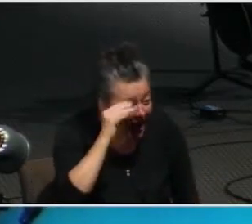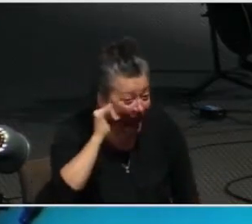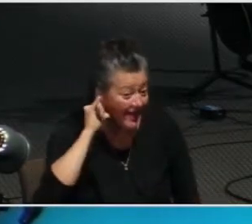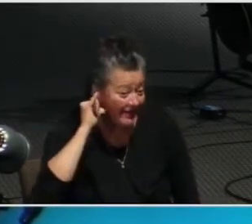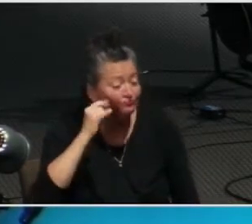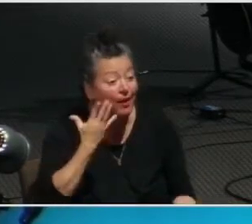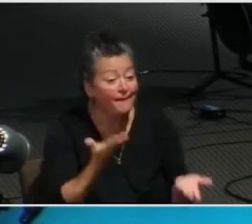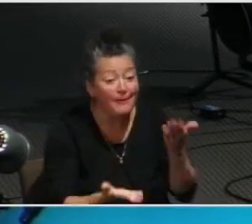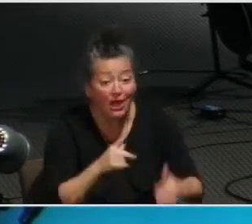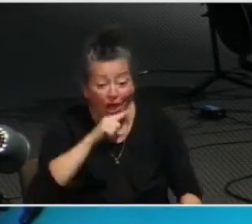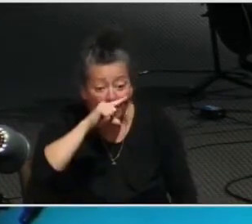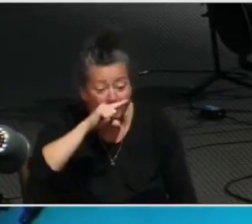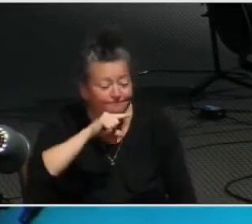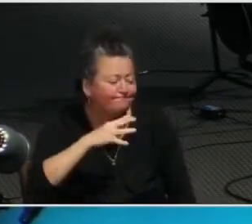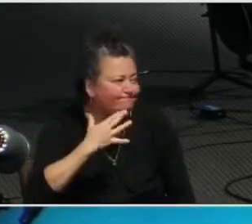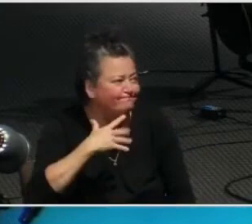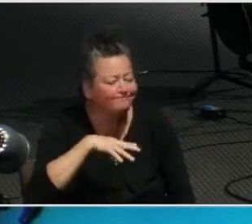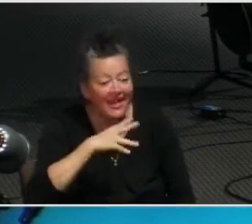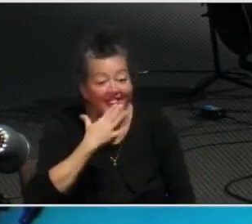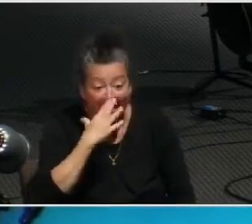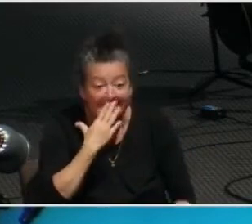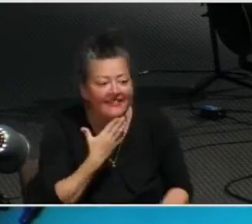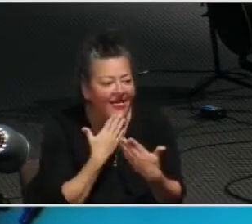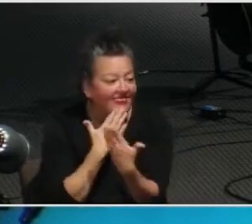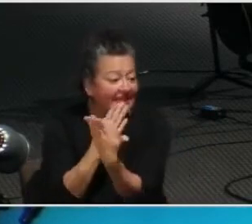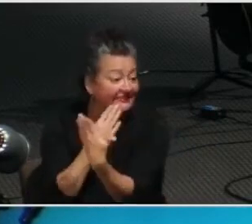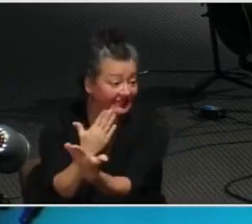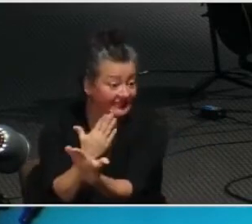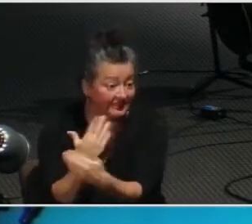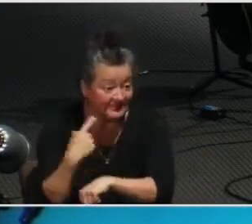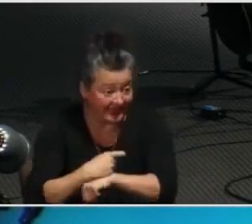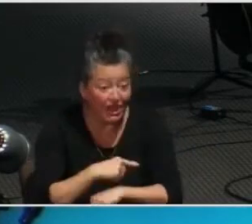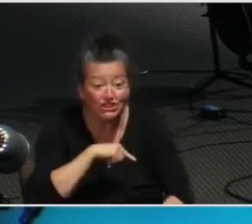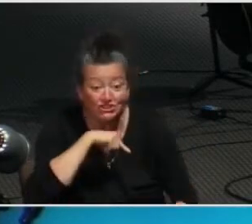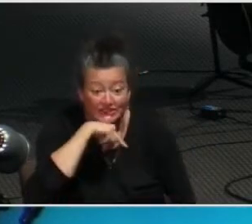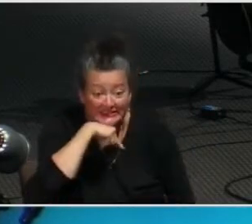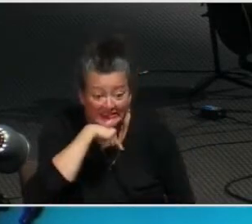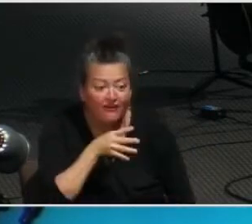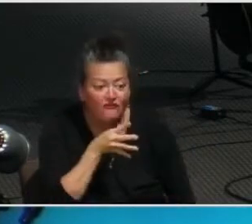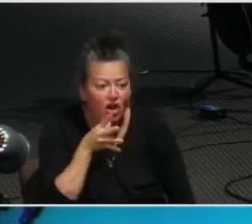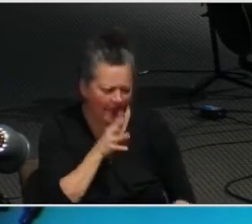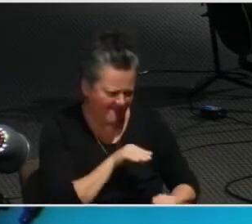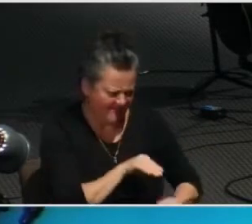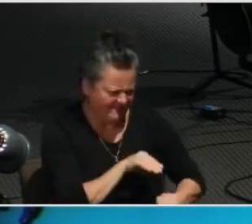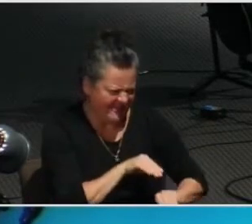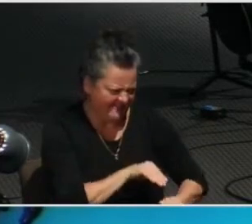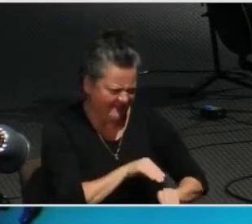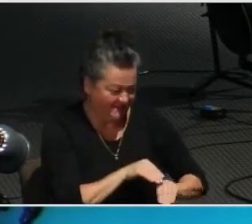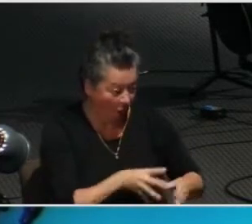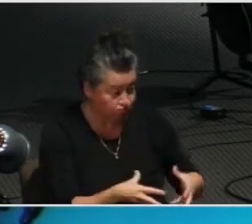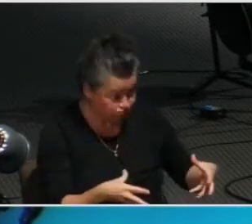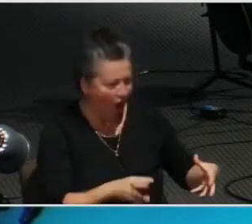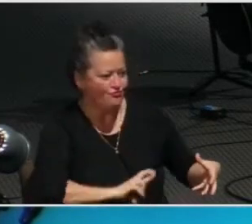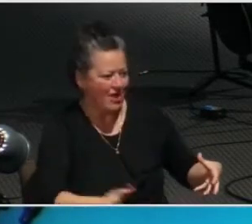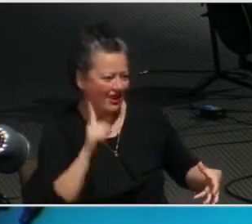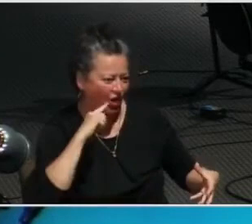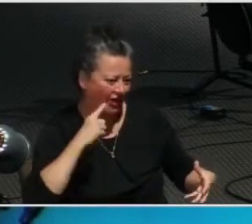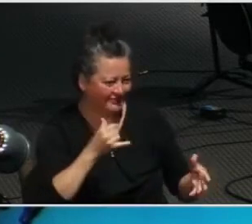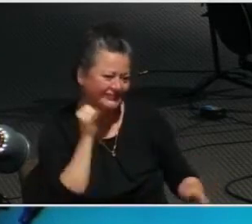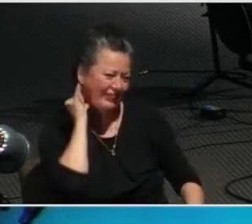of fattening the heart, making oneself ripe for judgment by